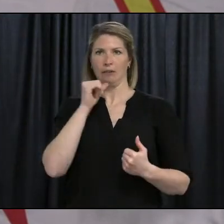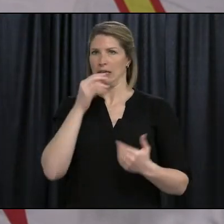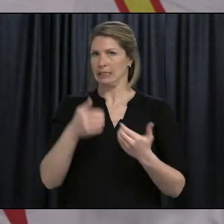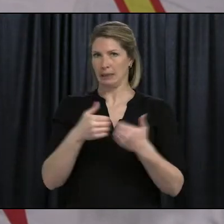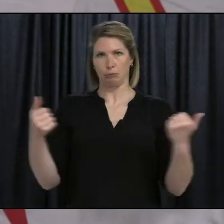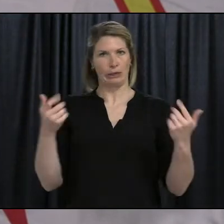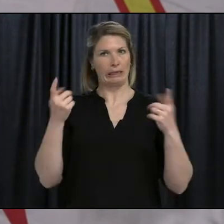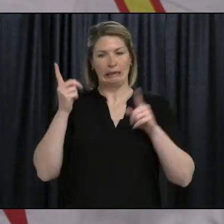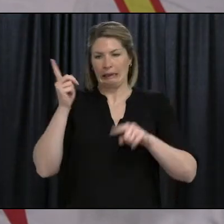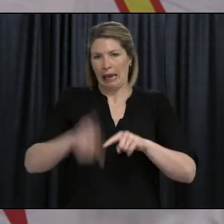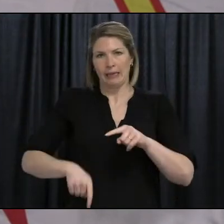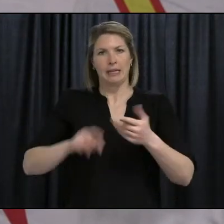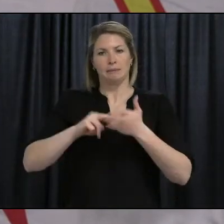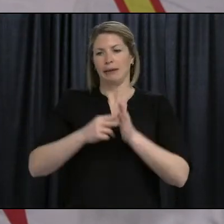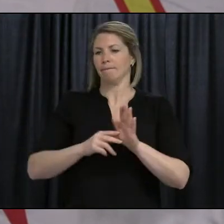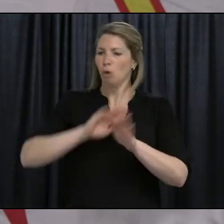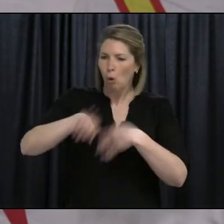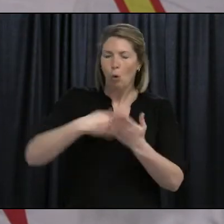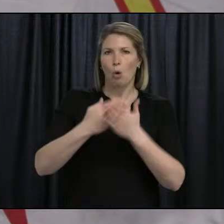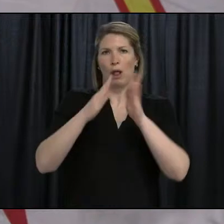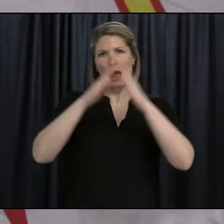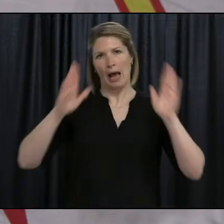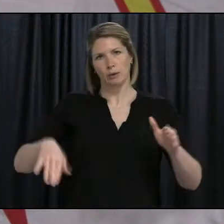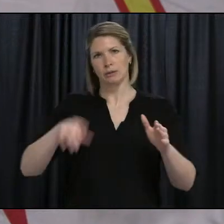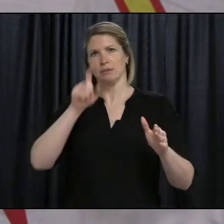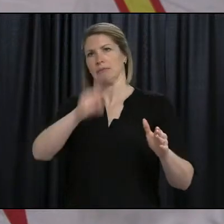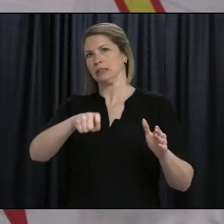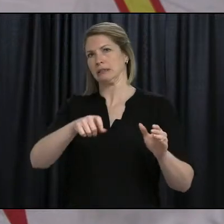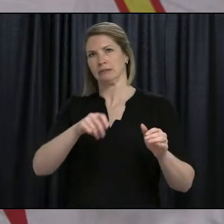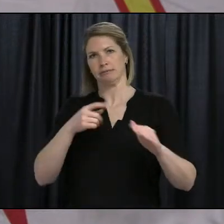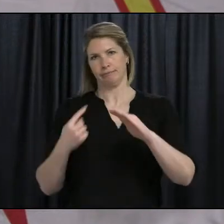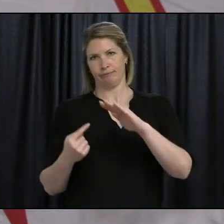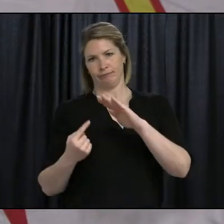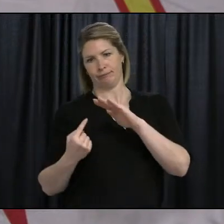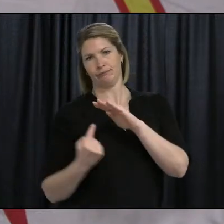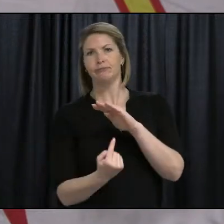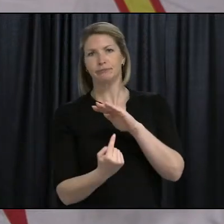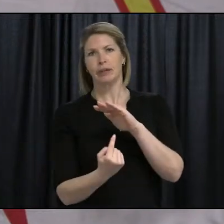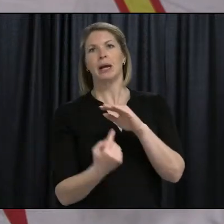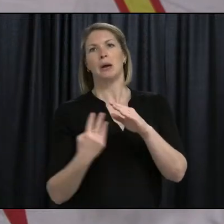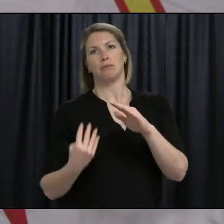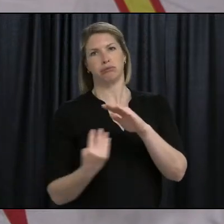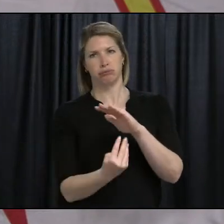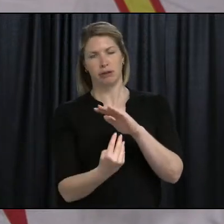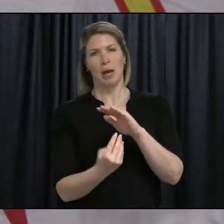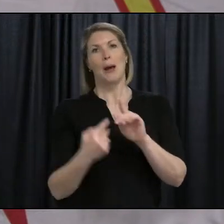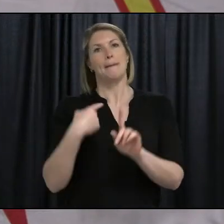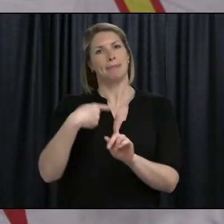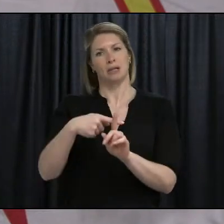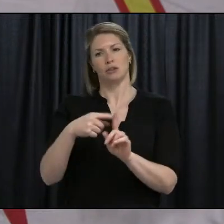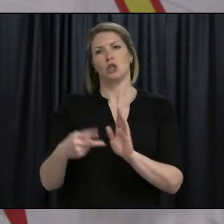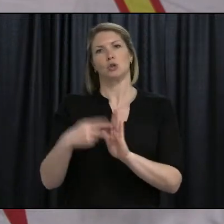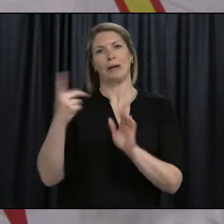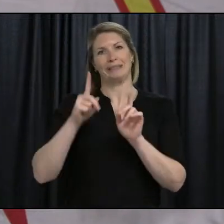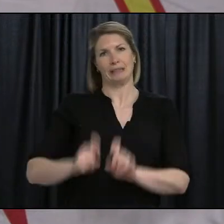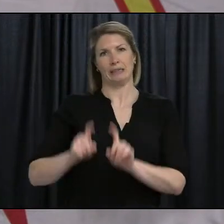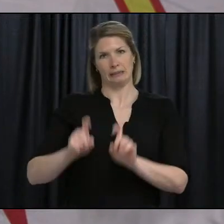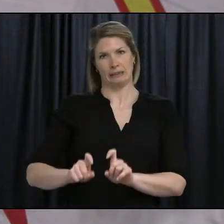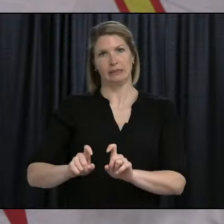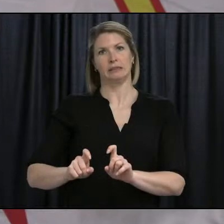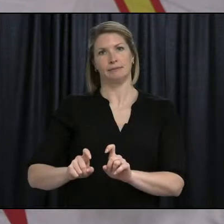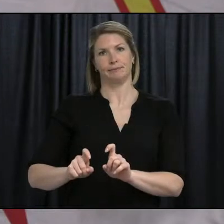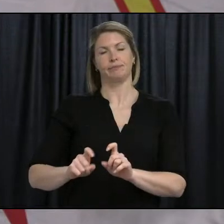upon arrival on days 0, 1, or 2, and again near the end of the self-isolation period on days 11, 12, or